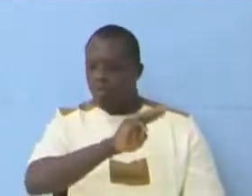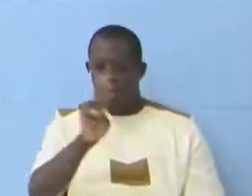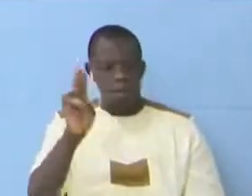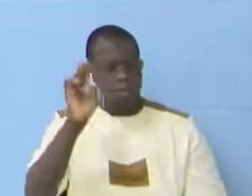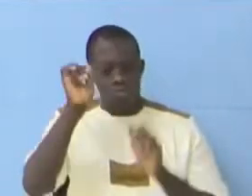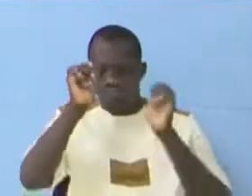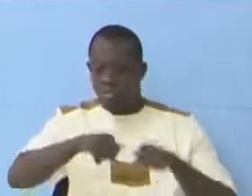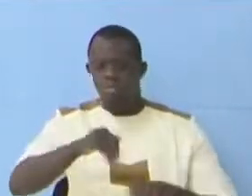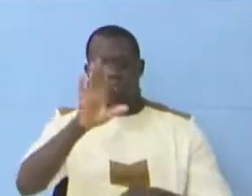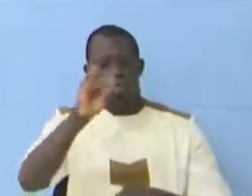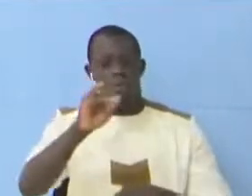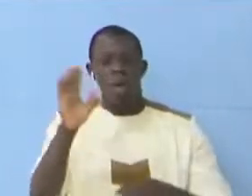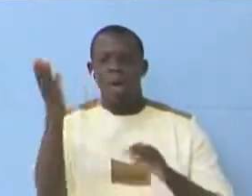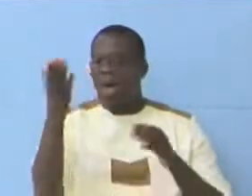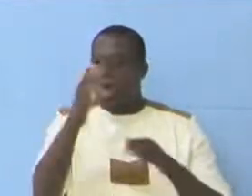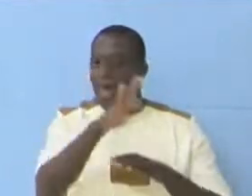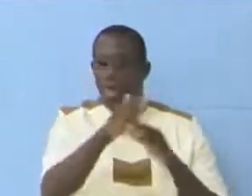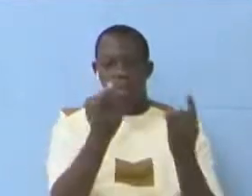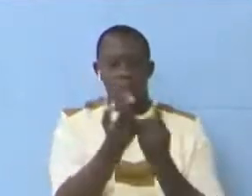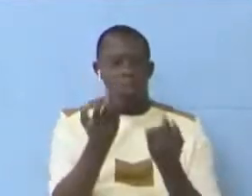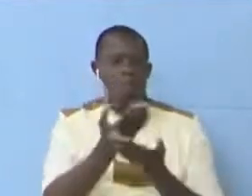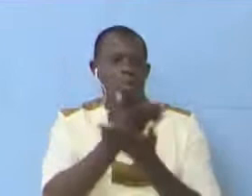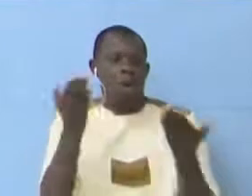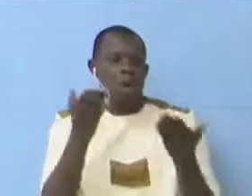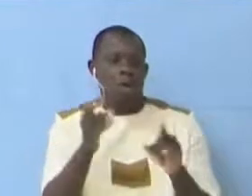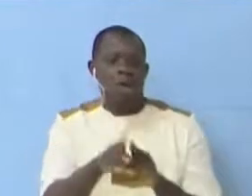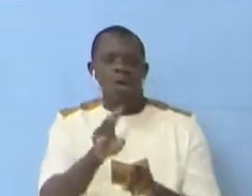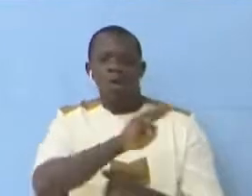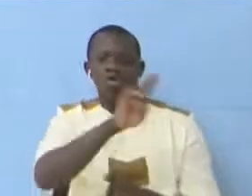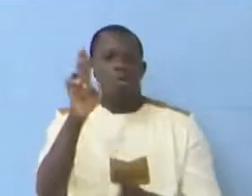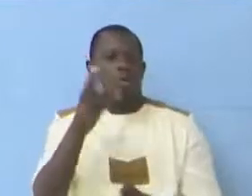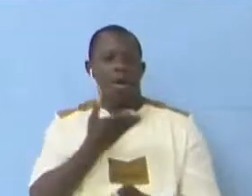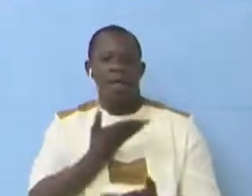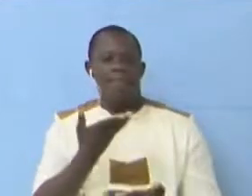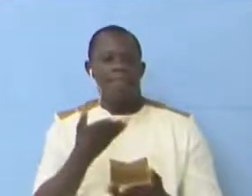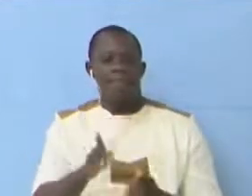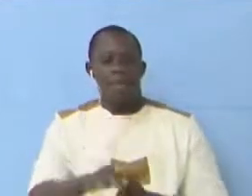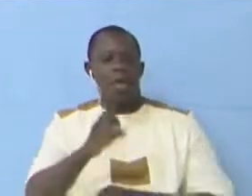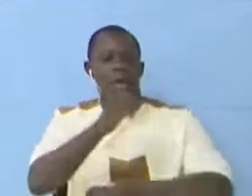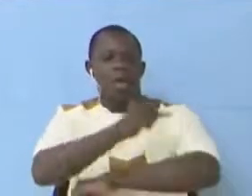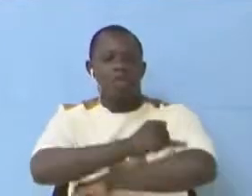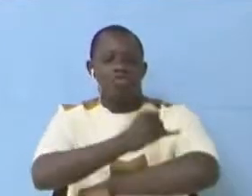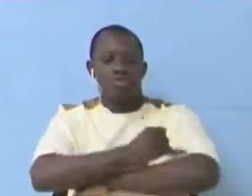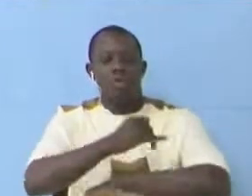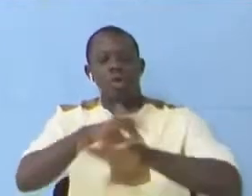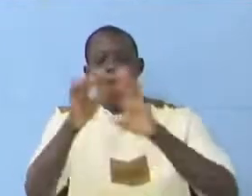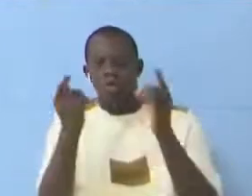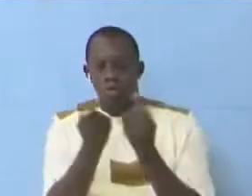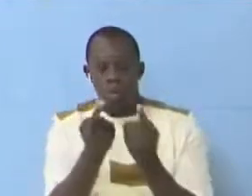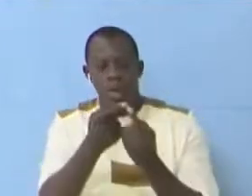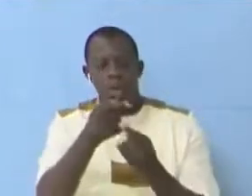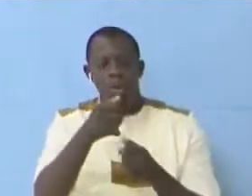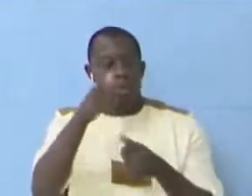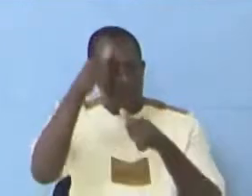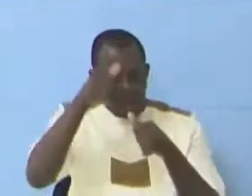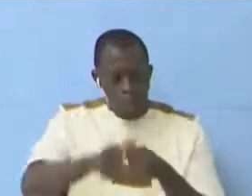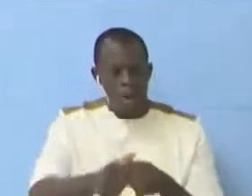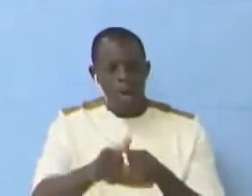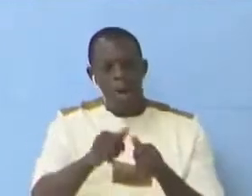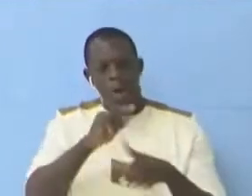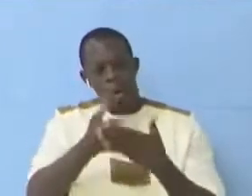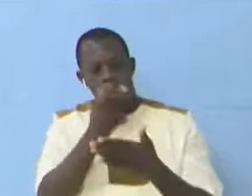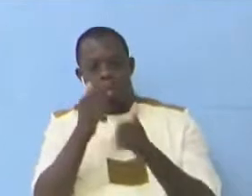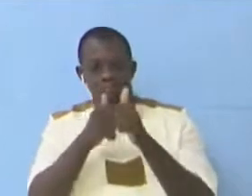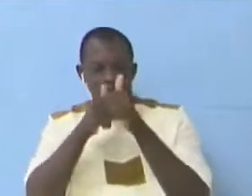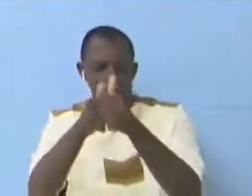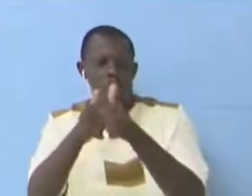doesn't have an institutional memory. ci kaw loolu nag ci la ma wax ne mënu am dara lu moo def ndax amutoon nag loo xam ne nii